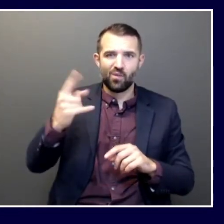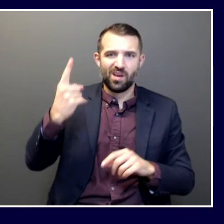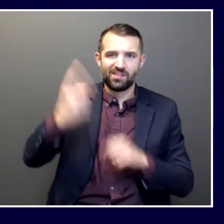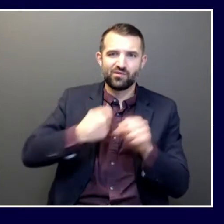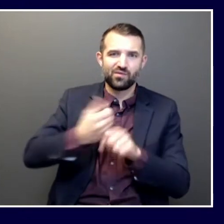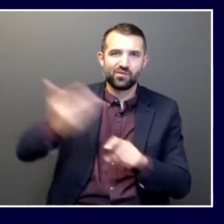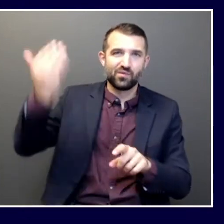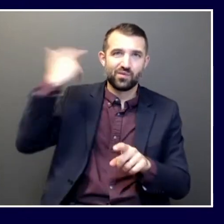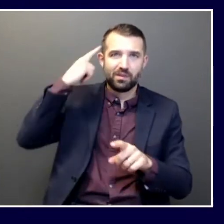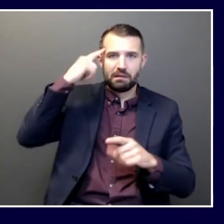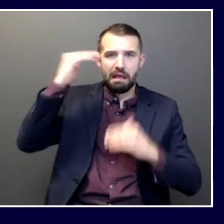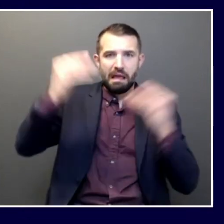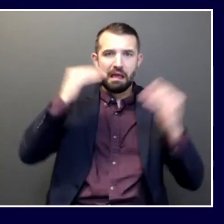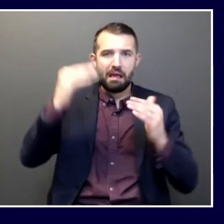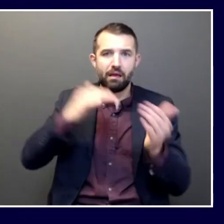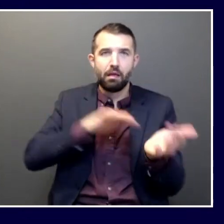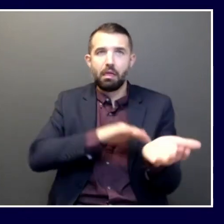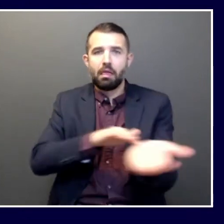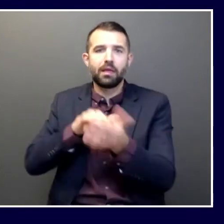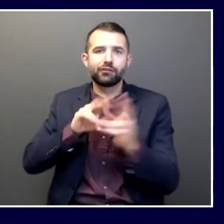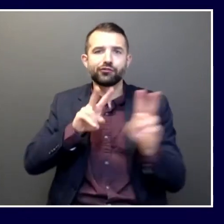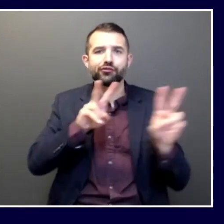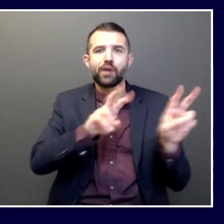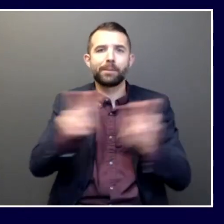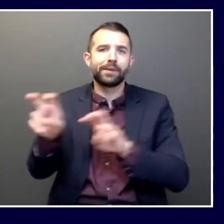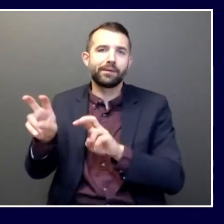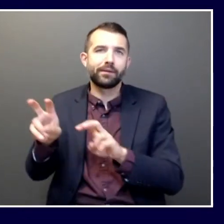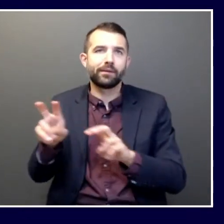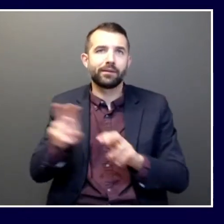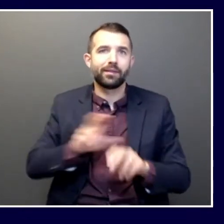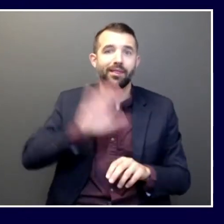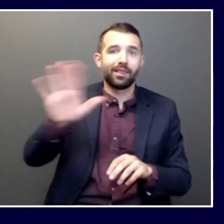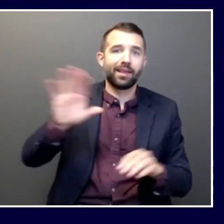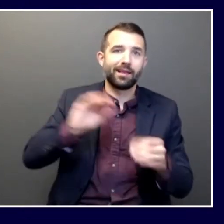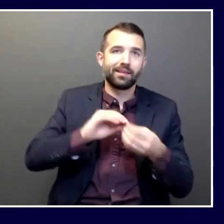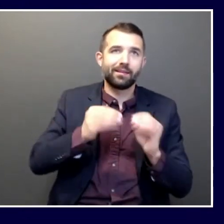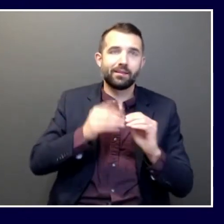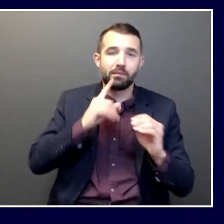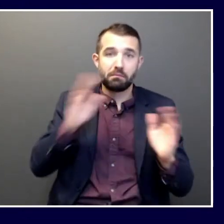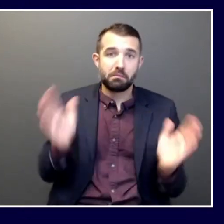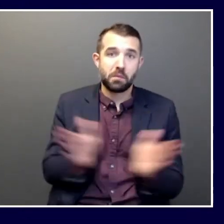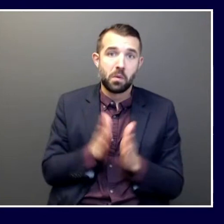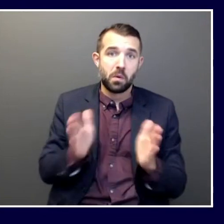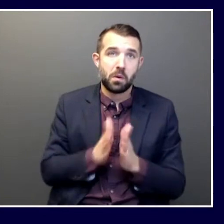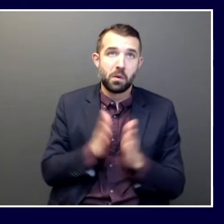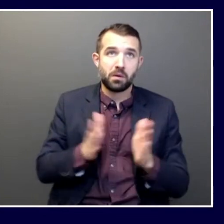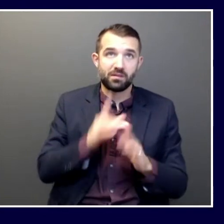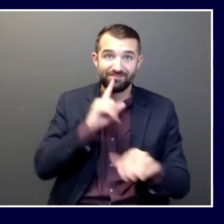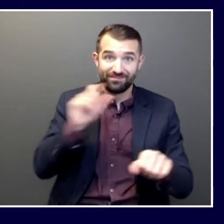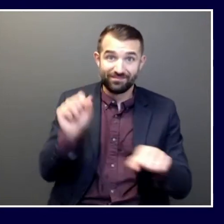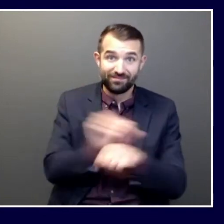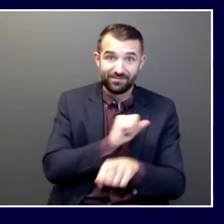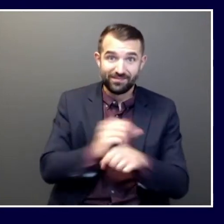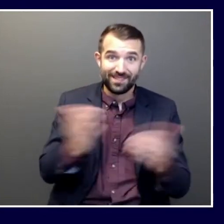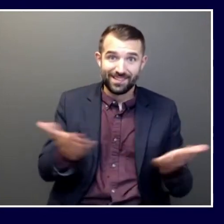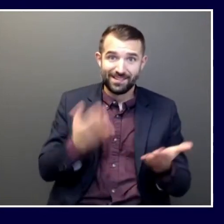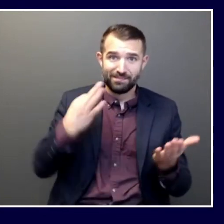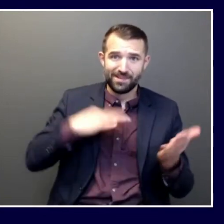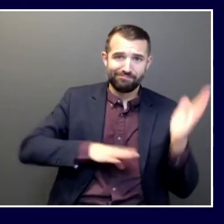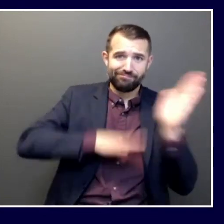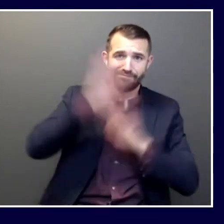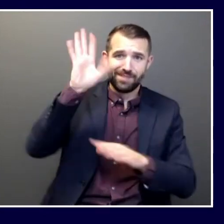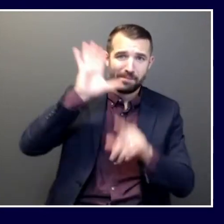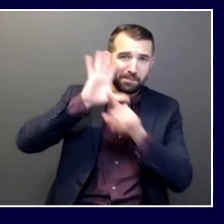what we saw was that the national numbers underestimated what the demand would be in Maine, as evidenced by